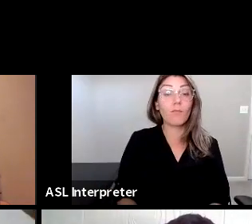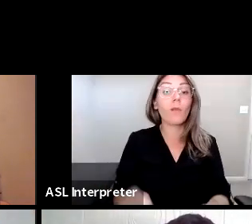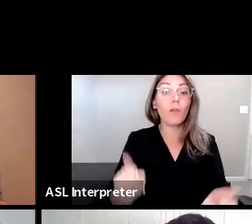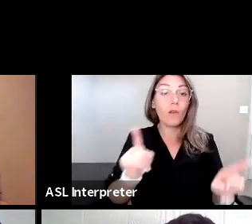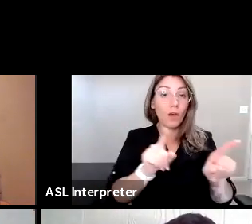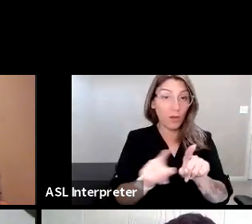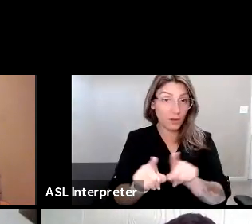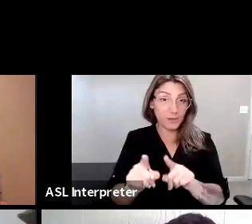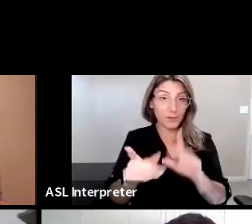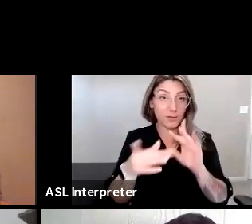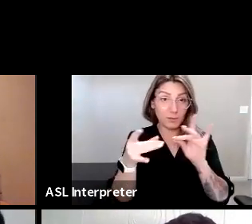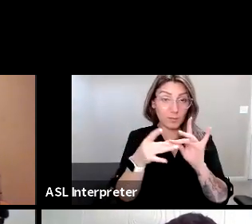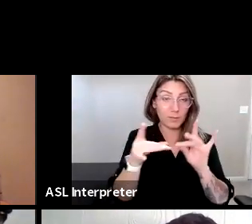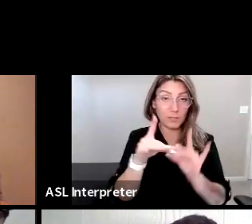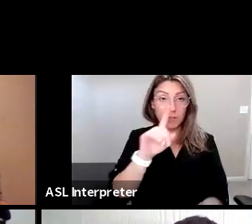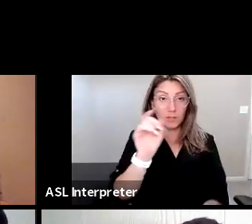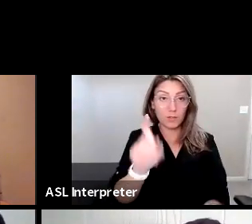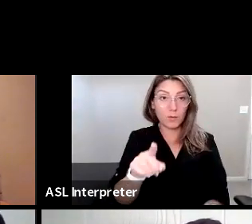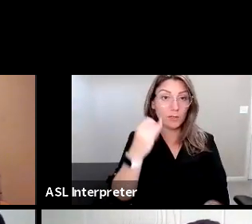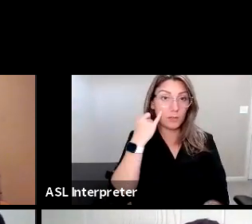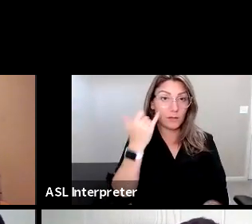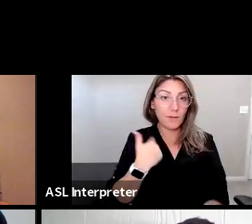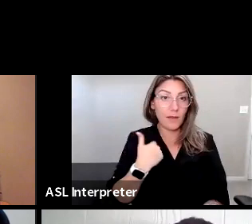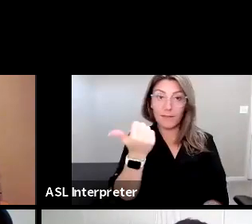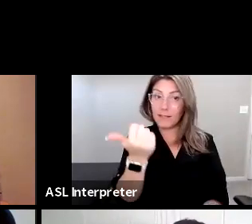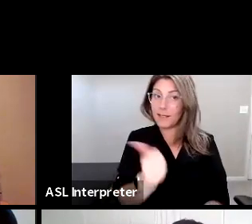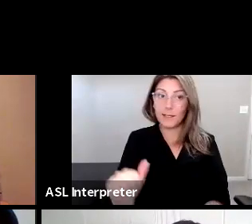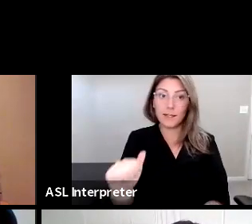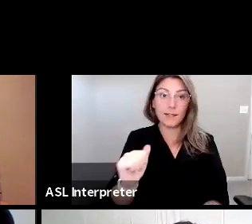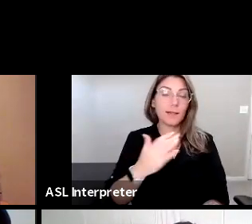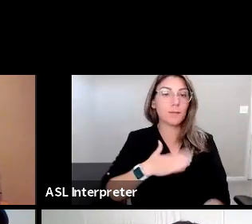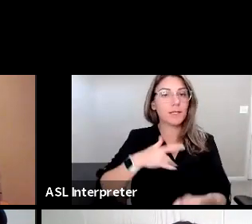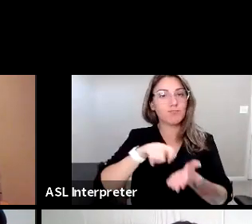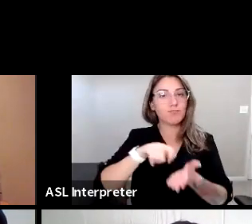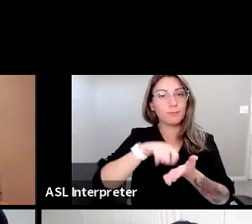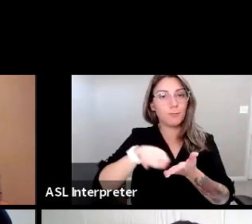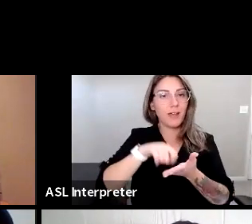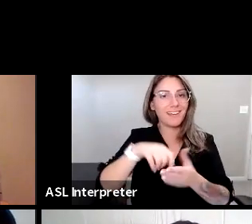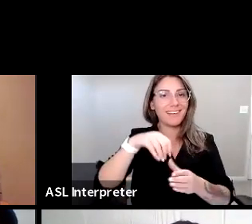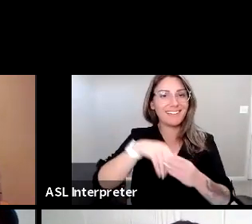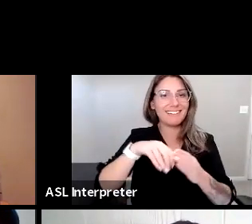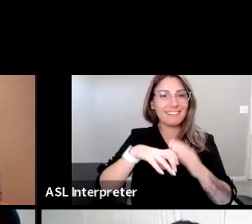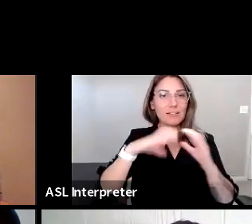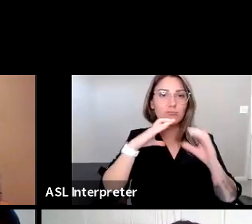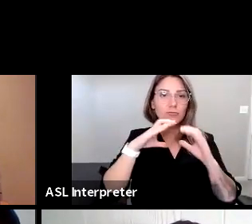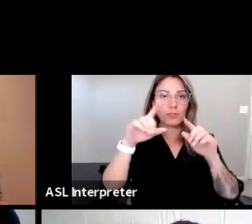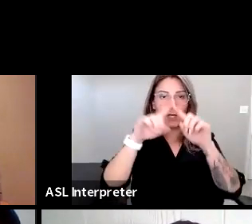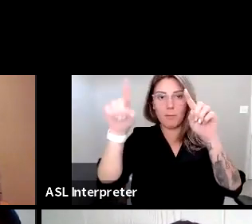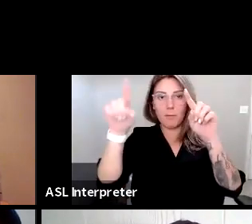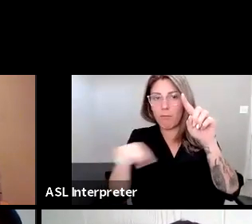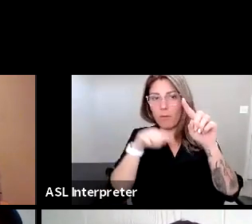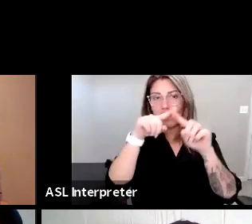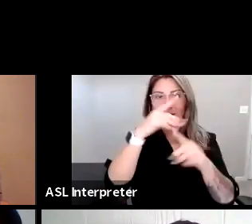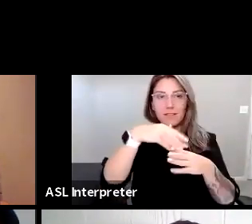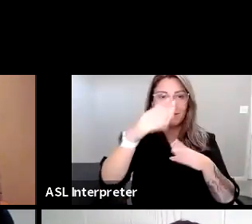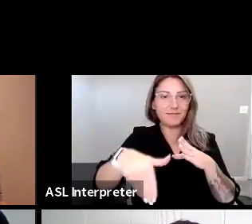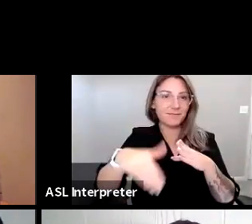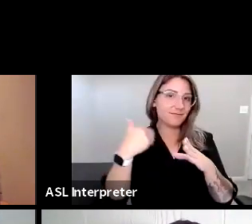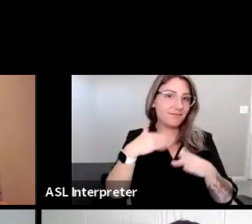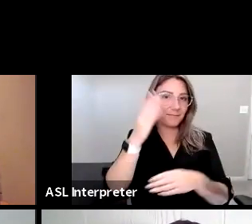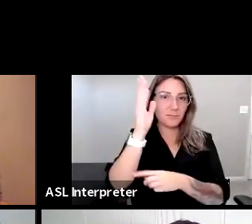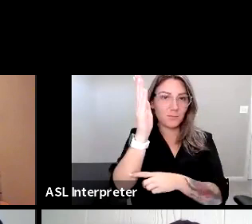speaking of questions, if you have any, you can go ahead and write those in the chat. And then at the end of the presentation, you can